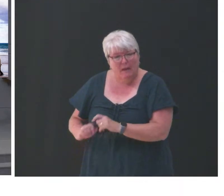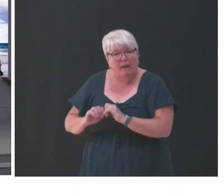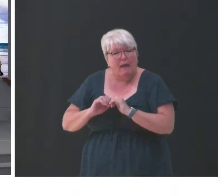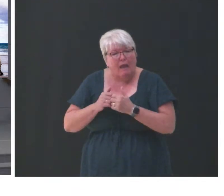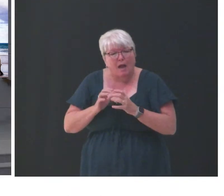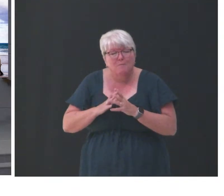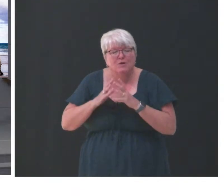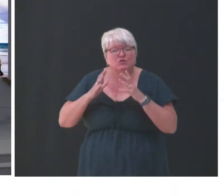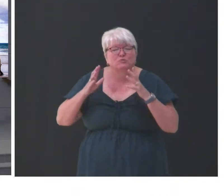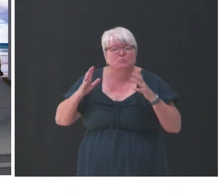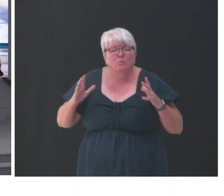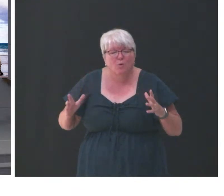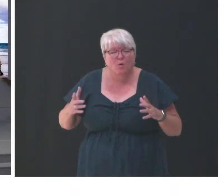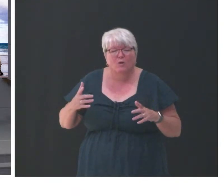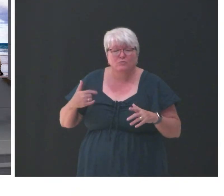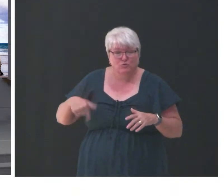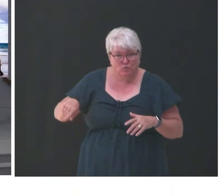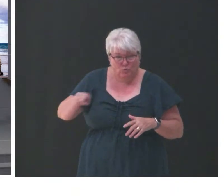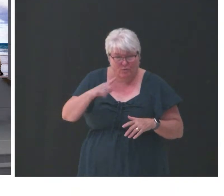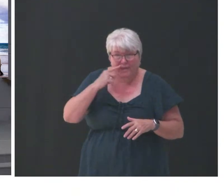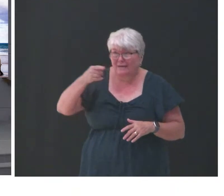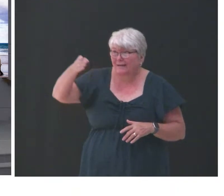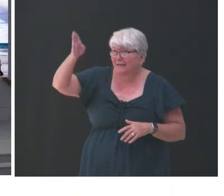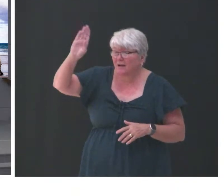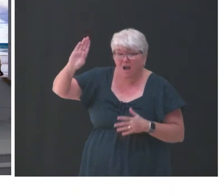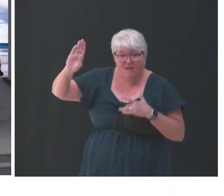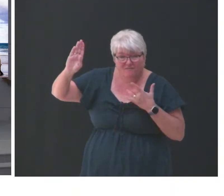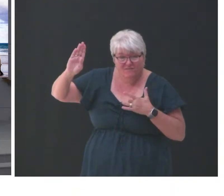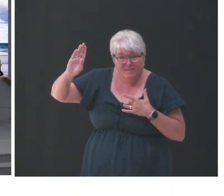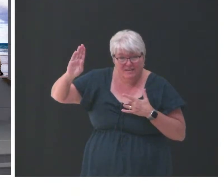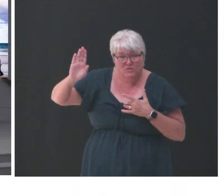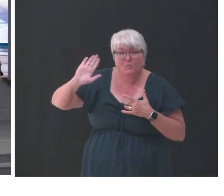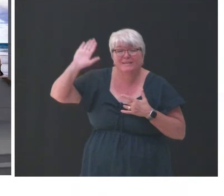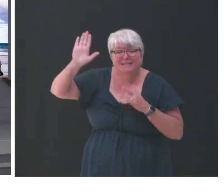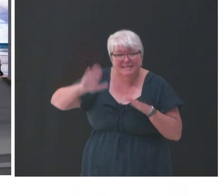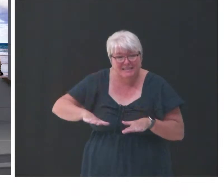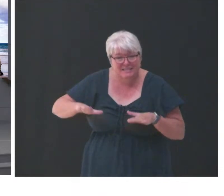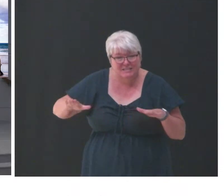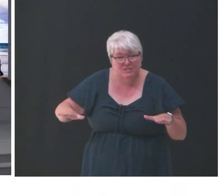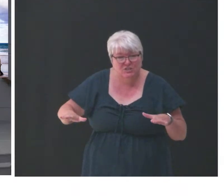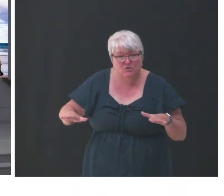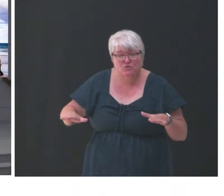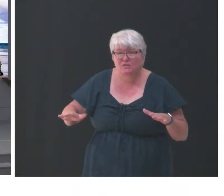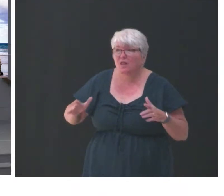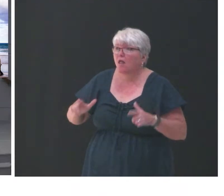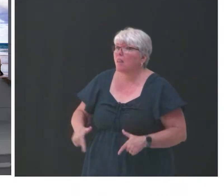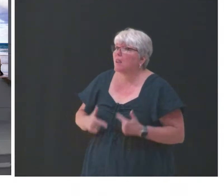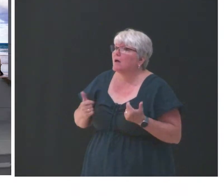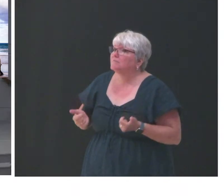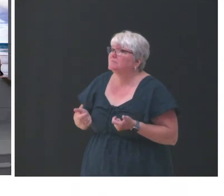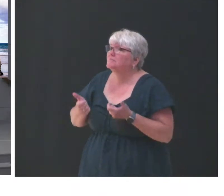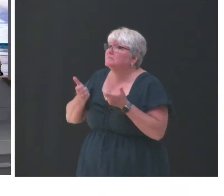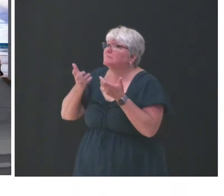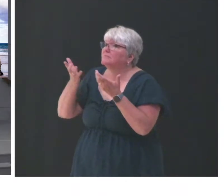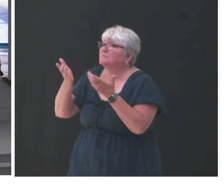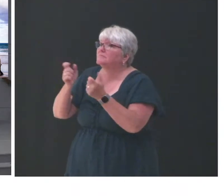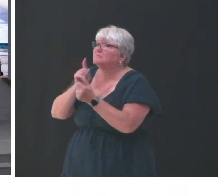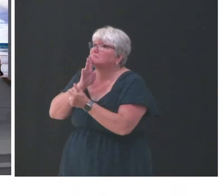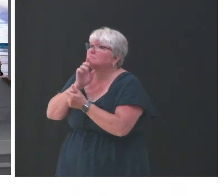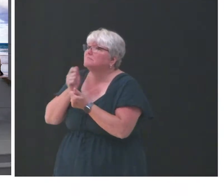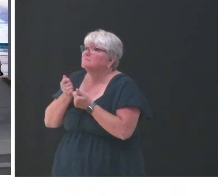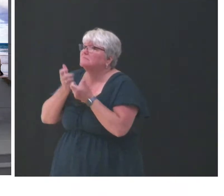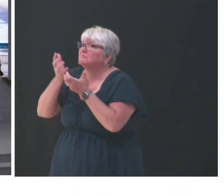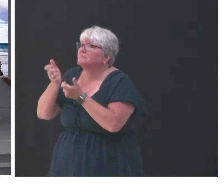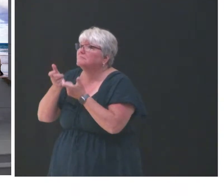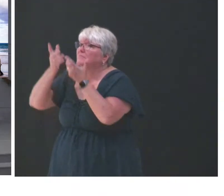how much more do you think that God feels when his children begin to lift up their life and open up their mouth and